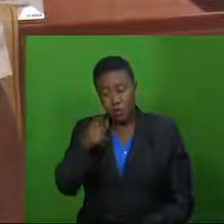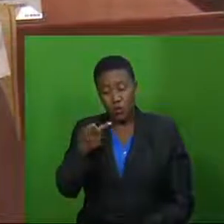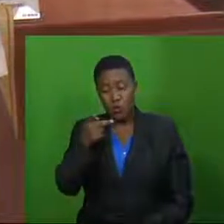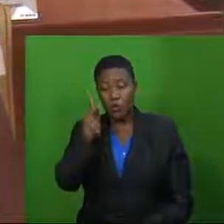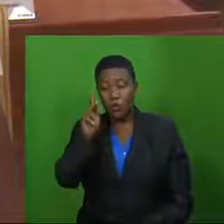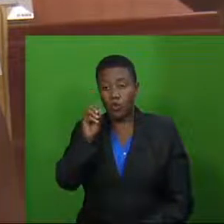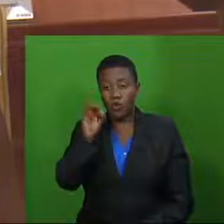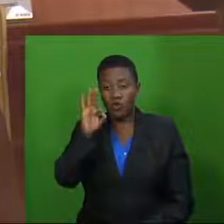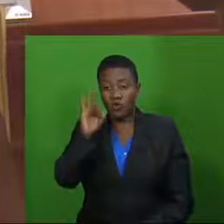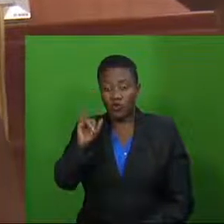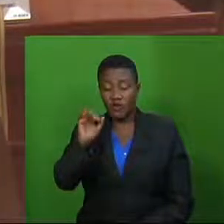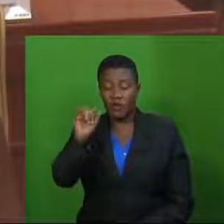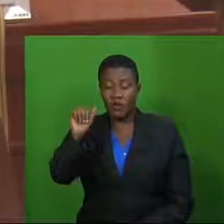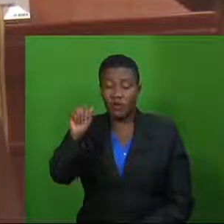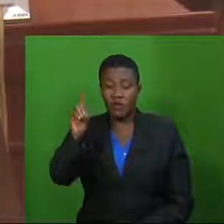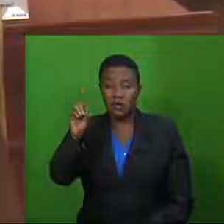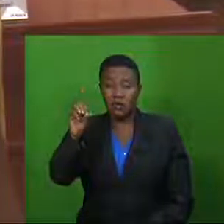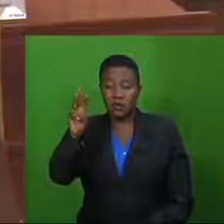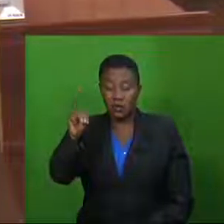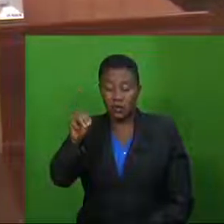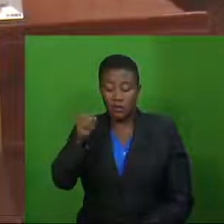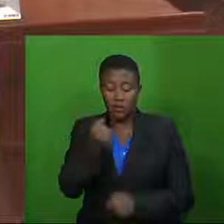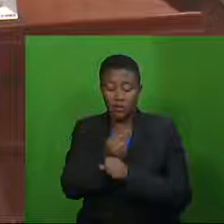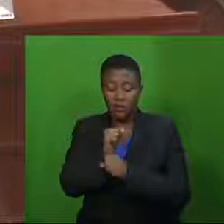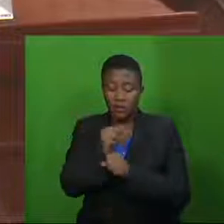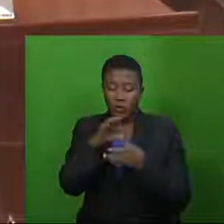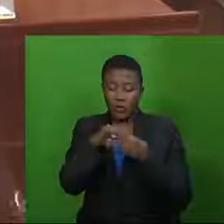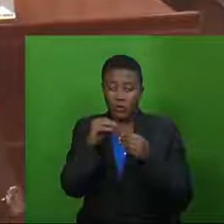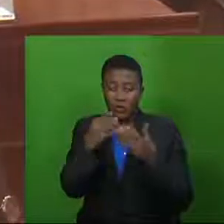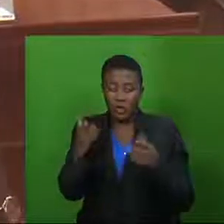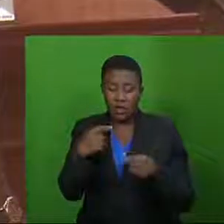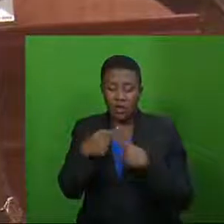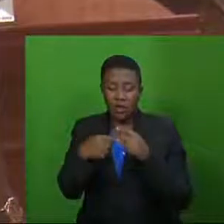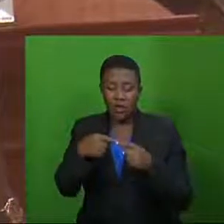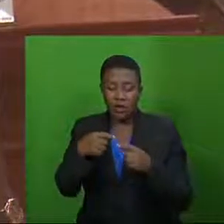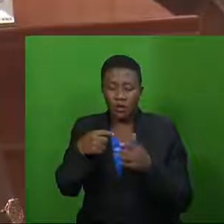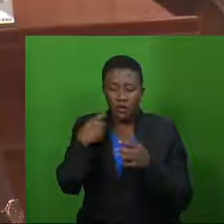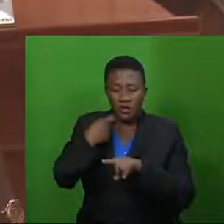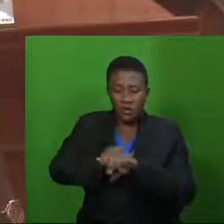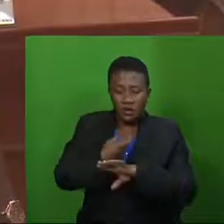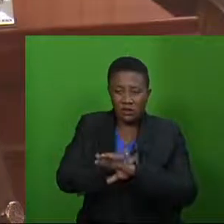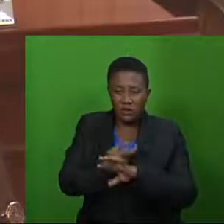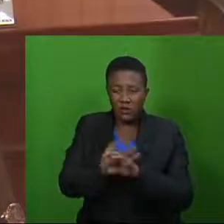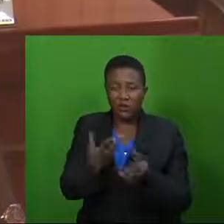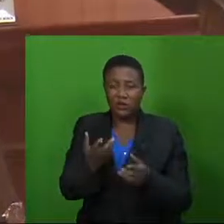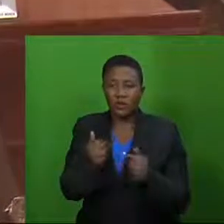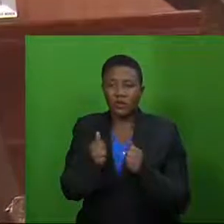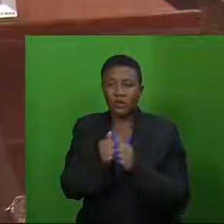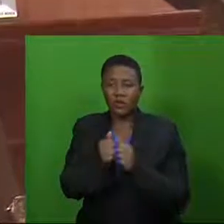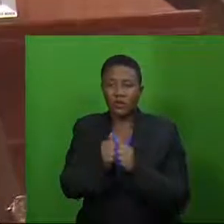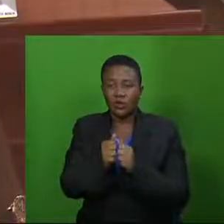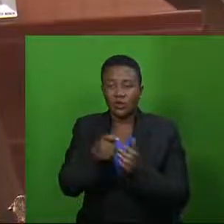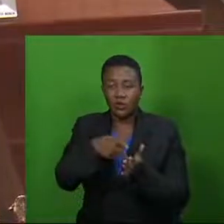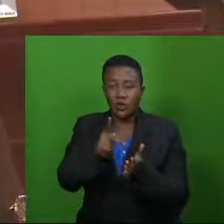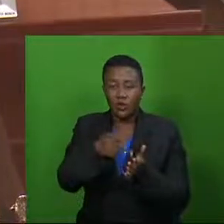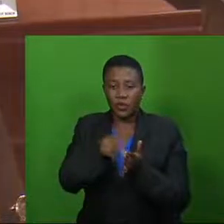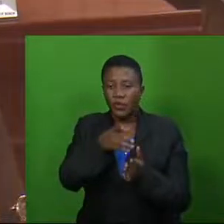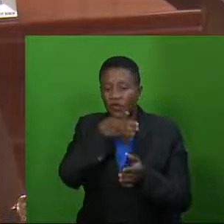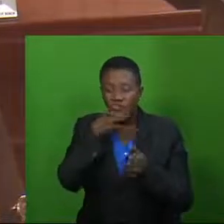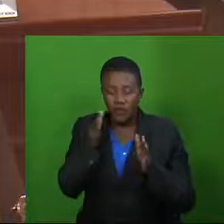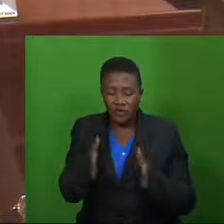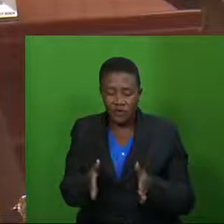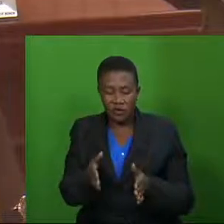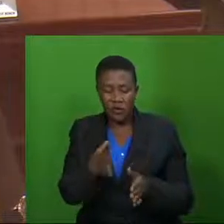statement on the floor of the House about the difficulties in the payment of cocoa farmers their produce. And your good self,